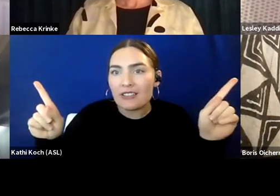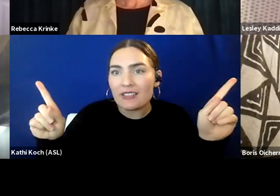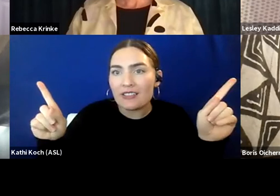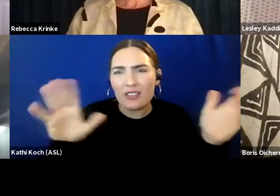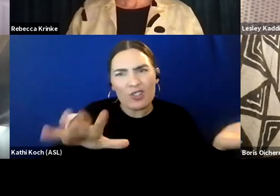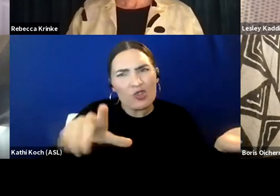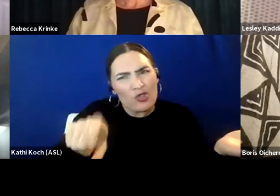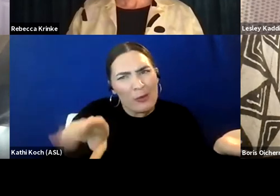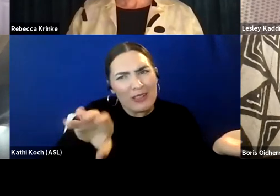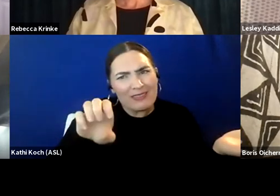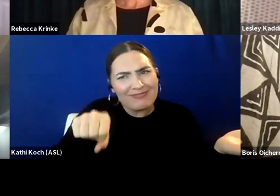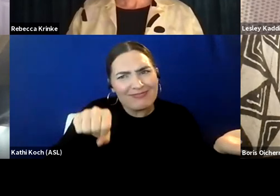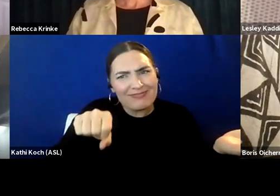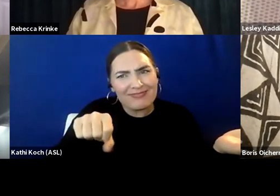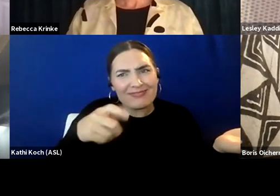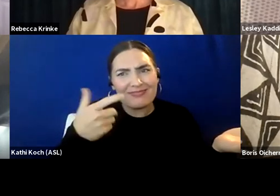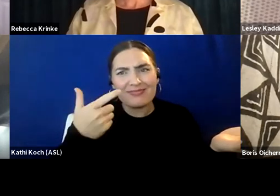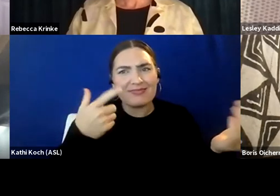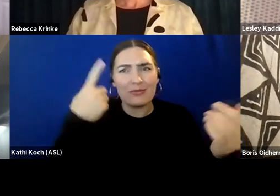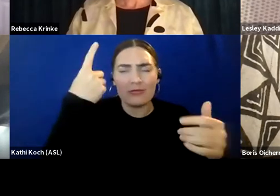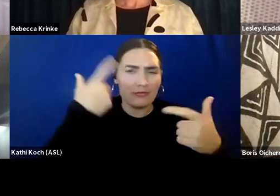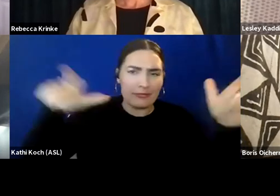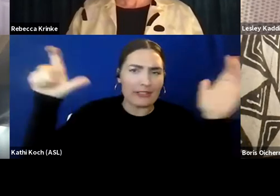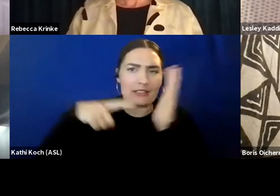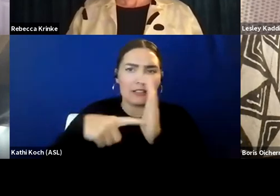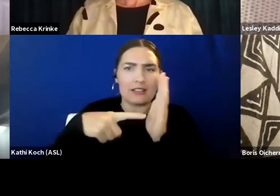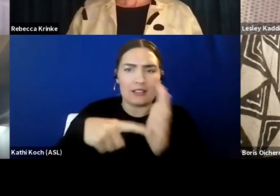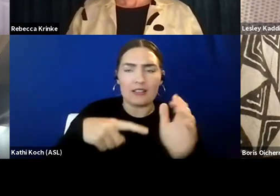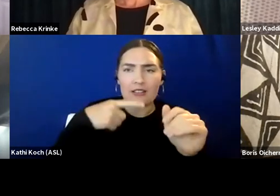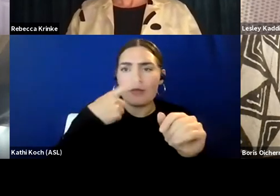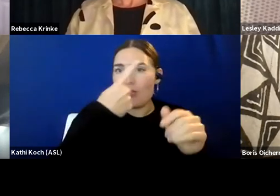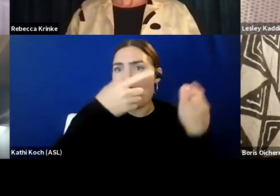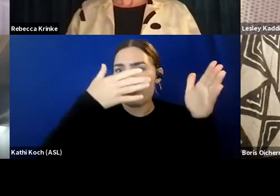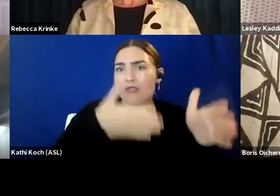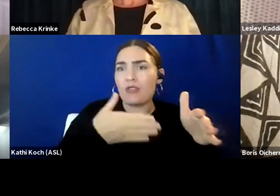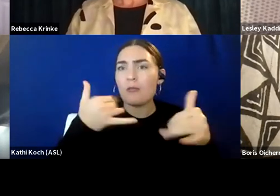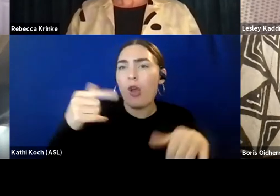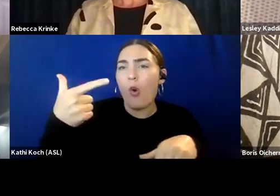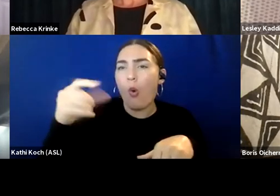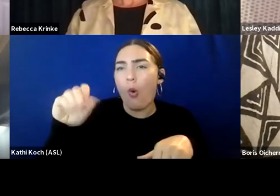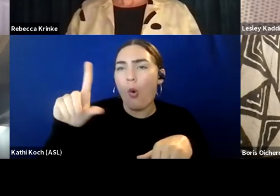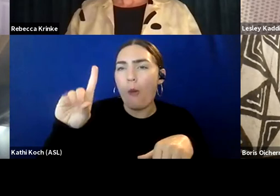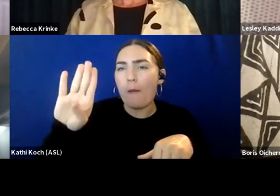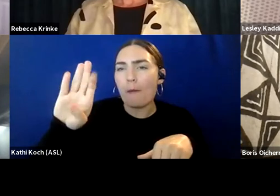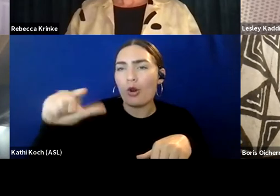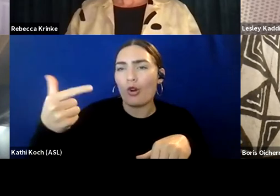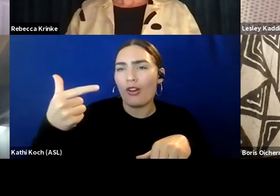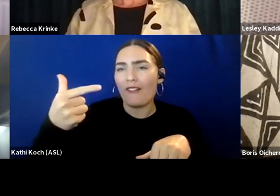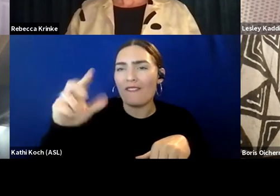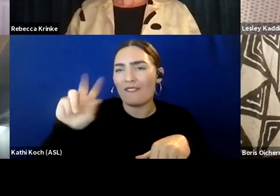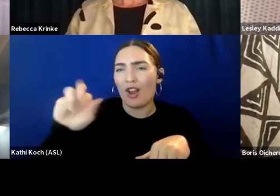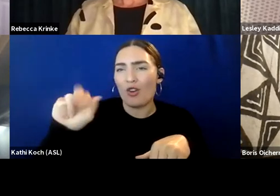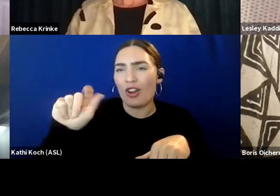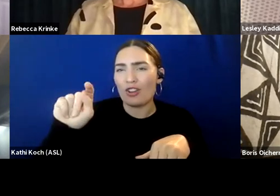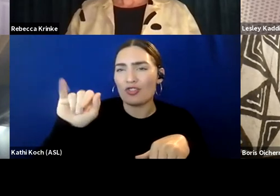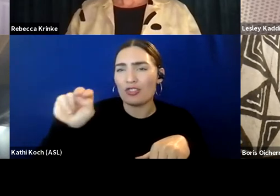be. I mean, one of the most well-known examples would be Glenn Gould, for example, playing the Goldberg Variations. As a young man, it was